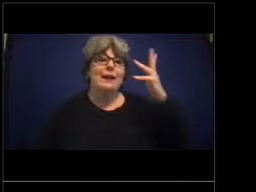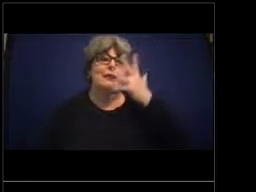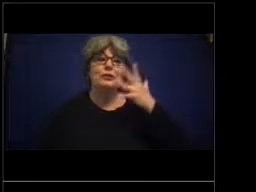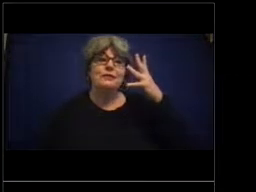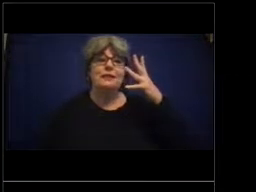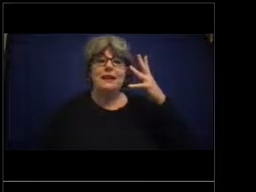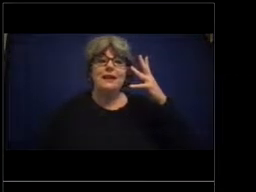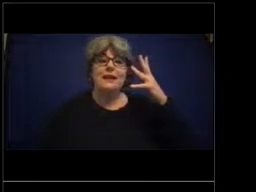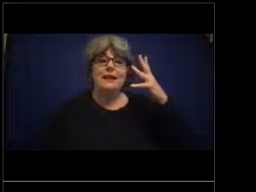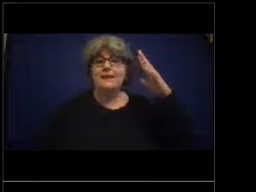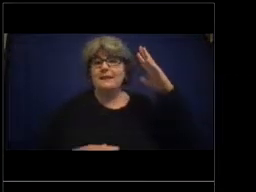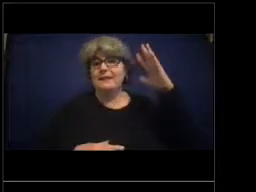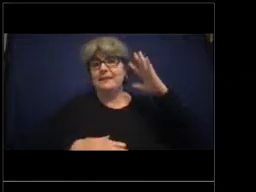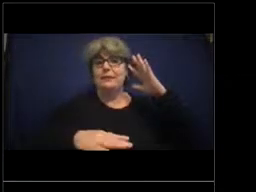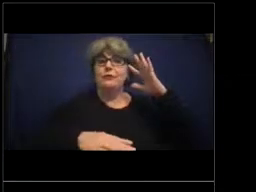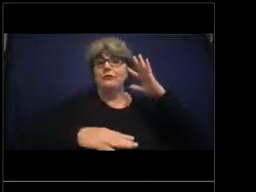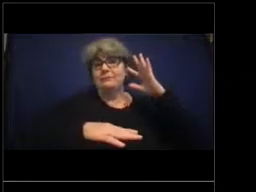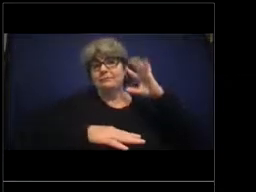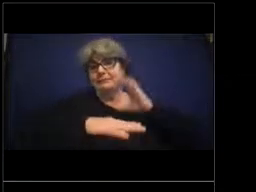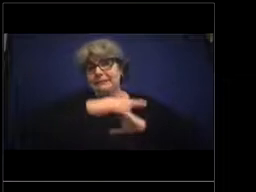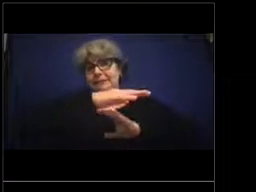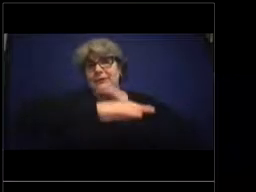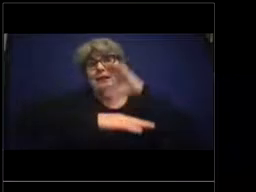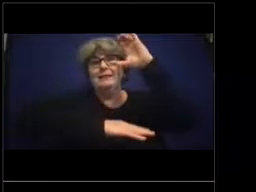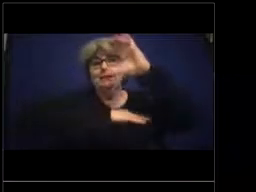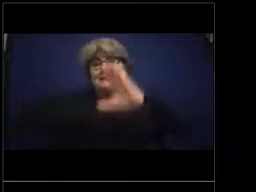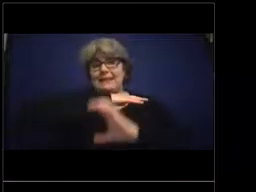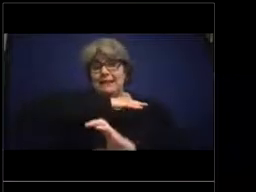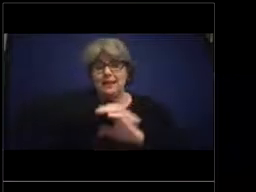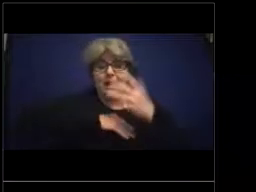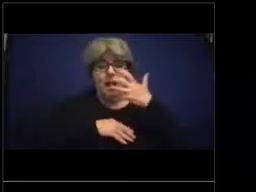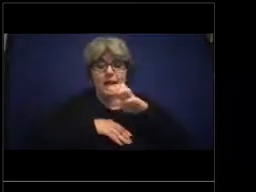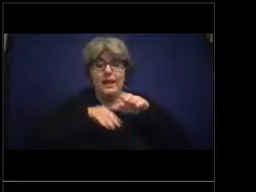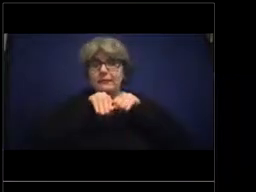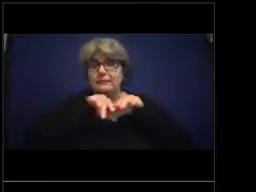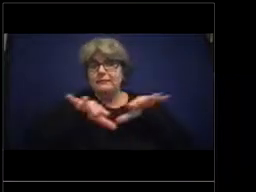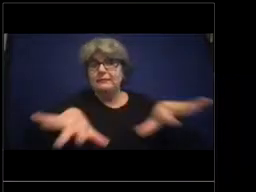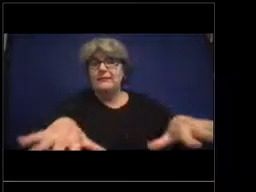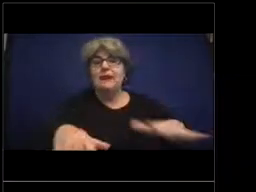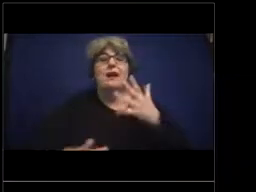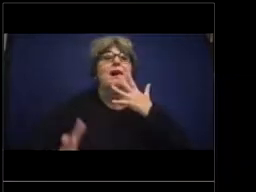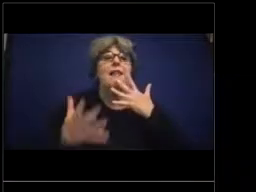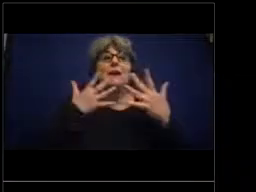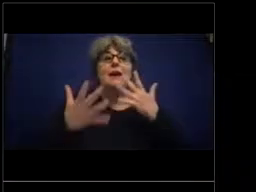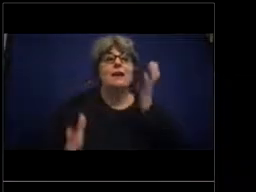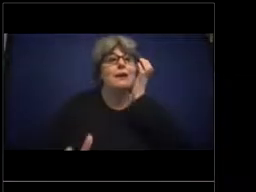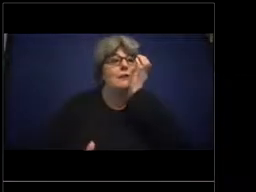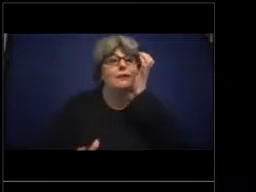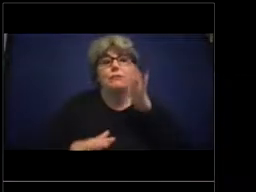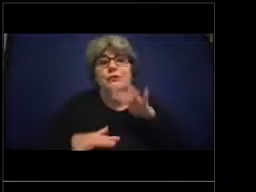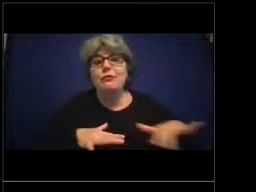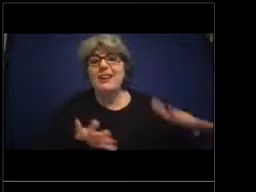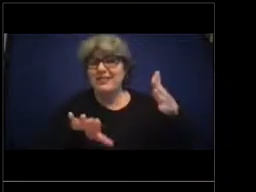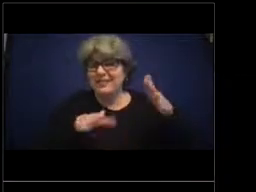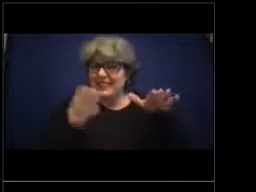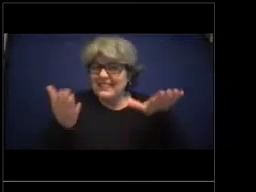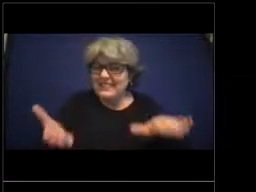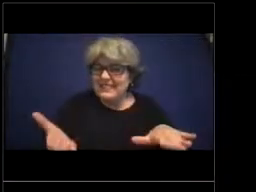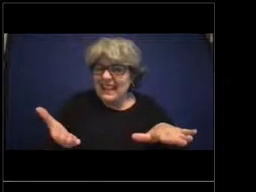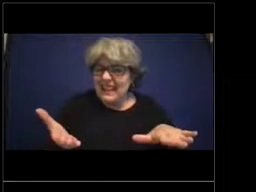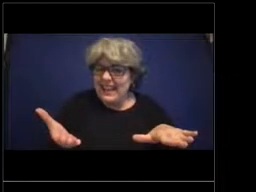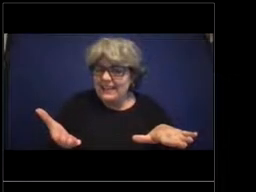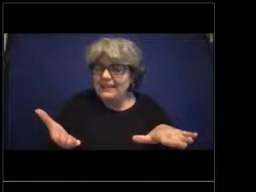is either setting or rising, and it's heating everything a lot. The color of the grass looks like it's dying, which is